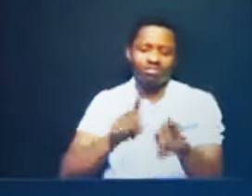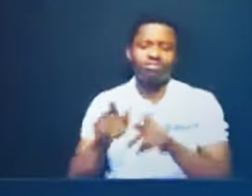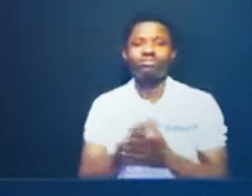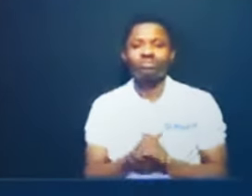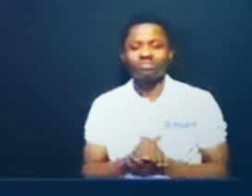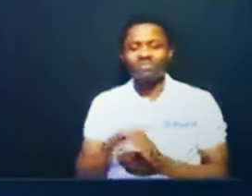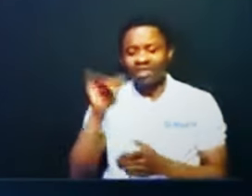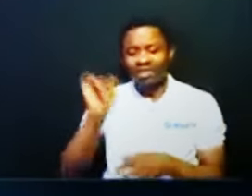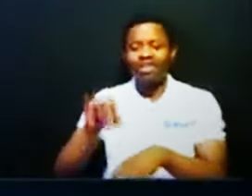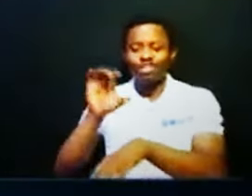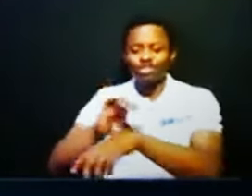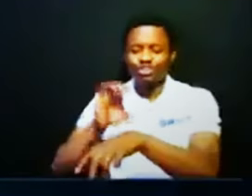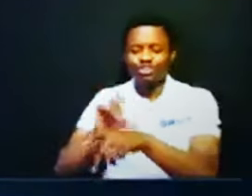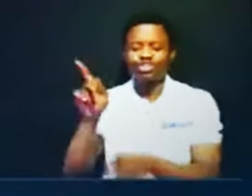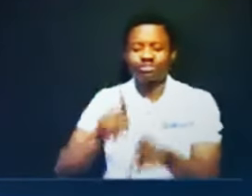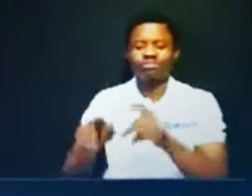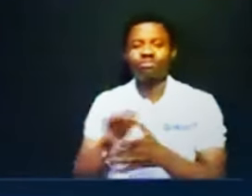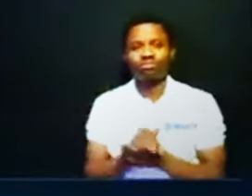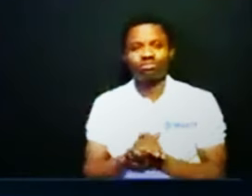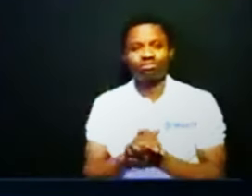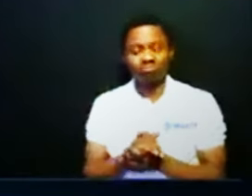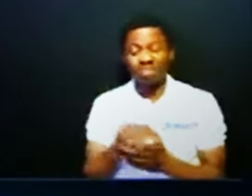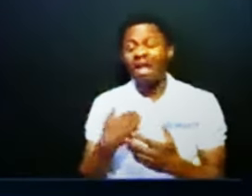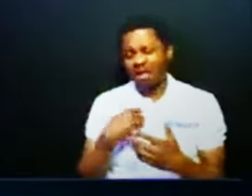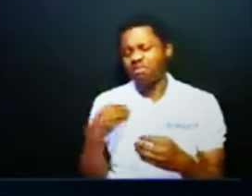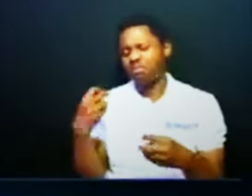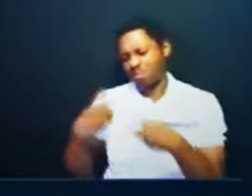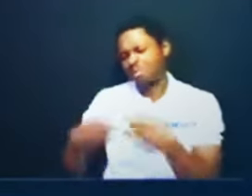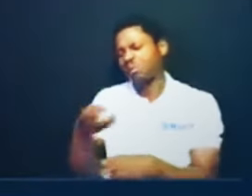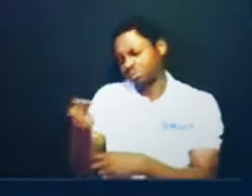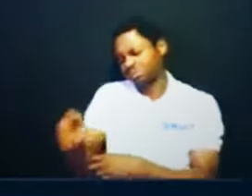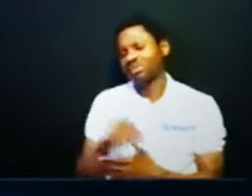That is the church. And there are issues.